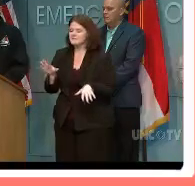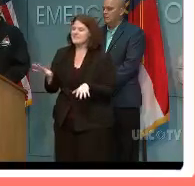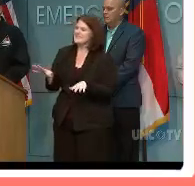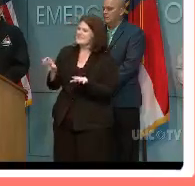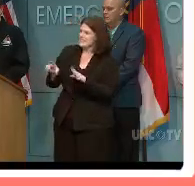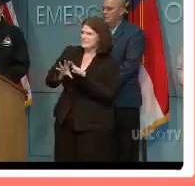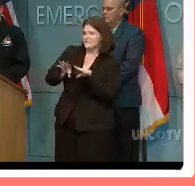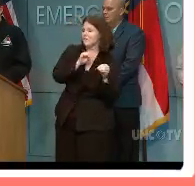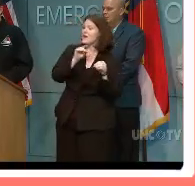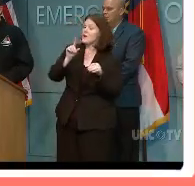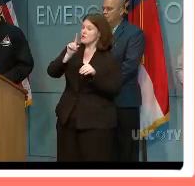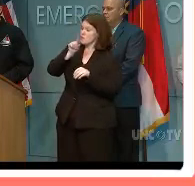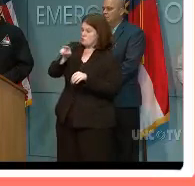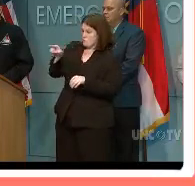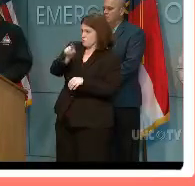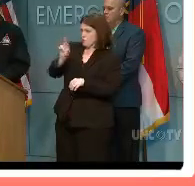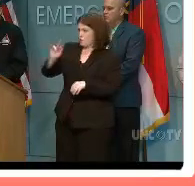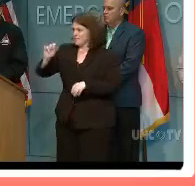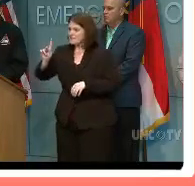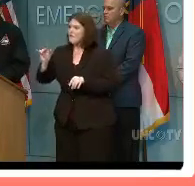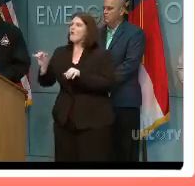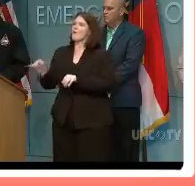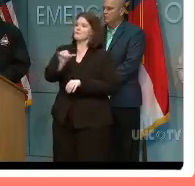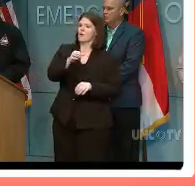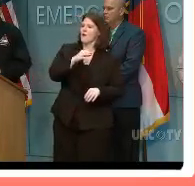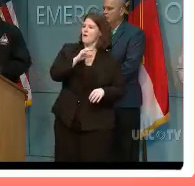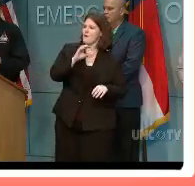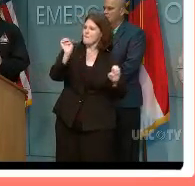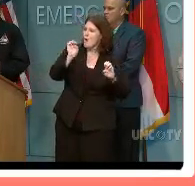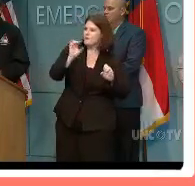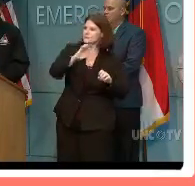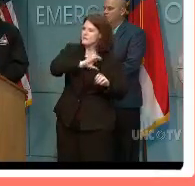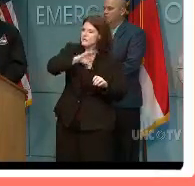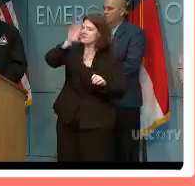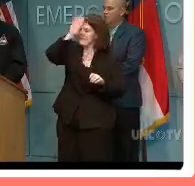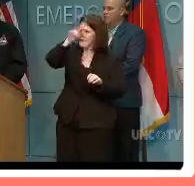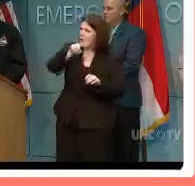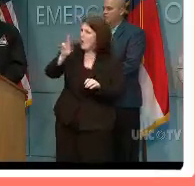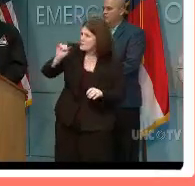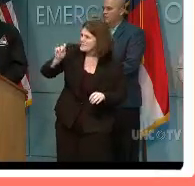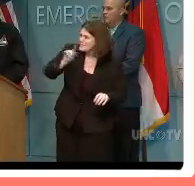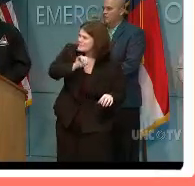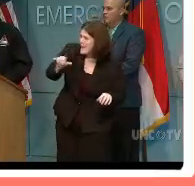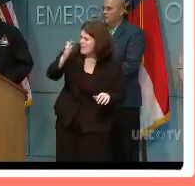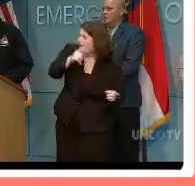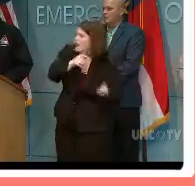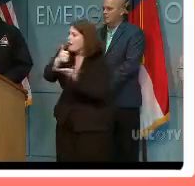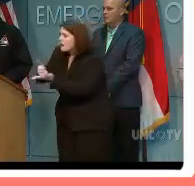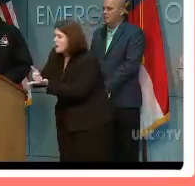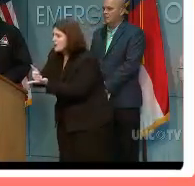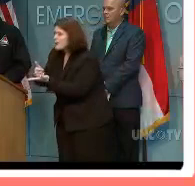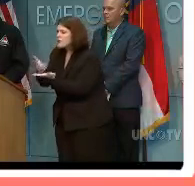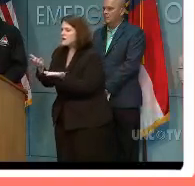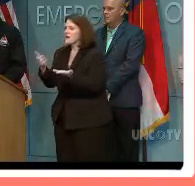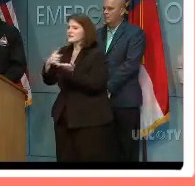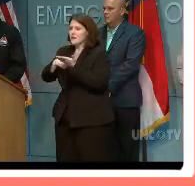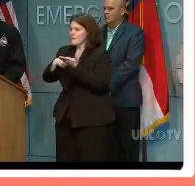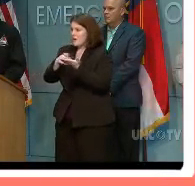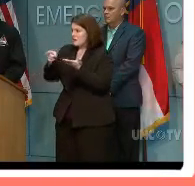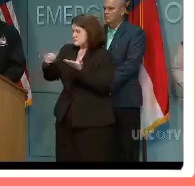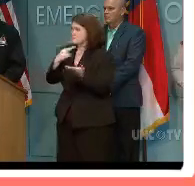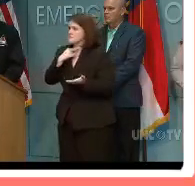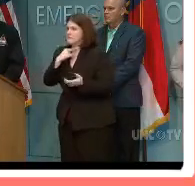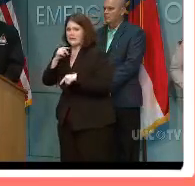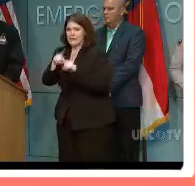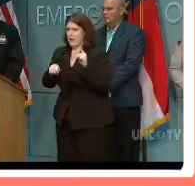first responders, although in many instances on these barrier islands, there may be no way to get to them for some period of